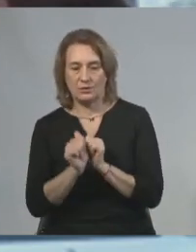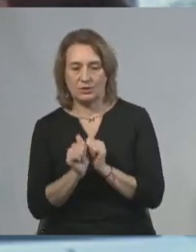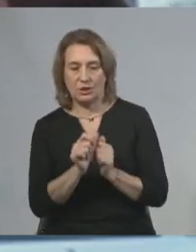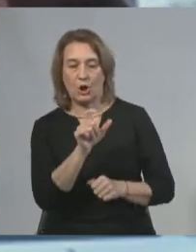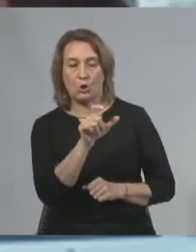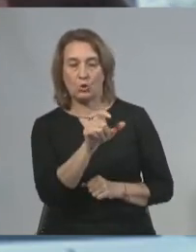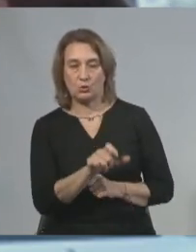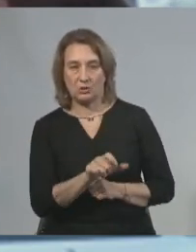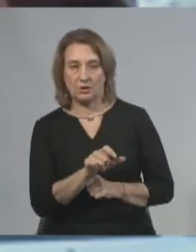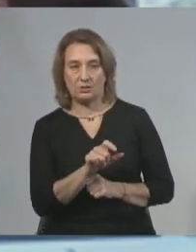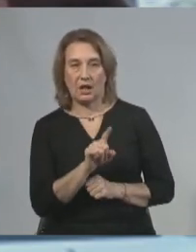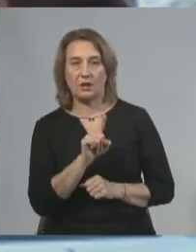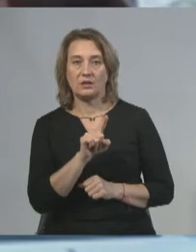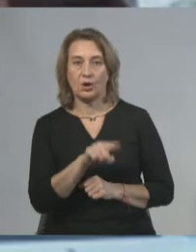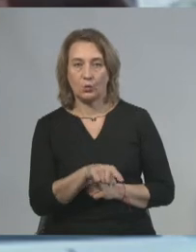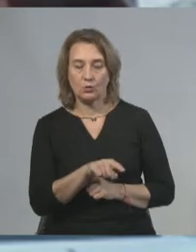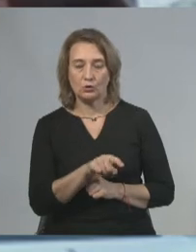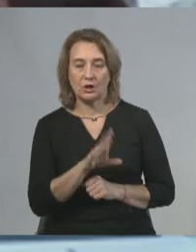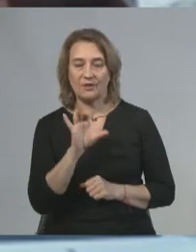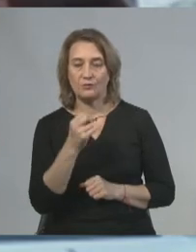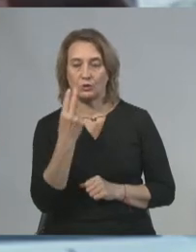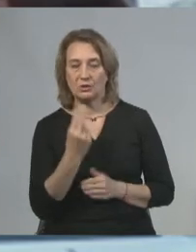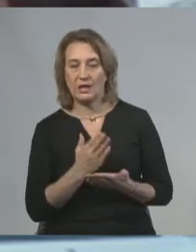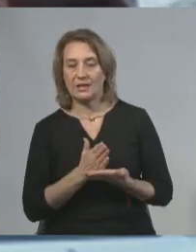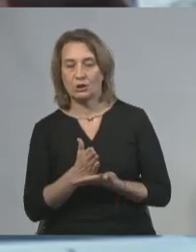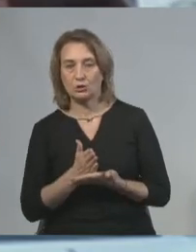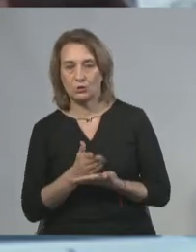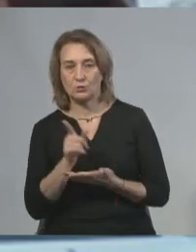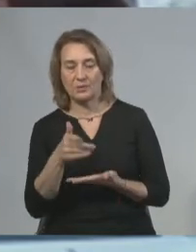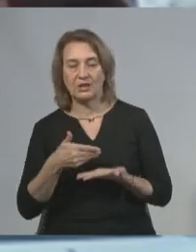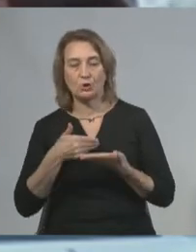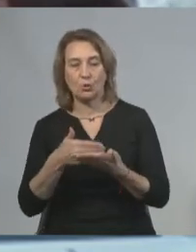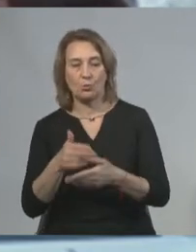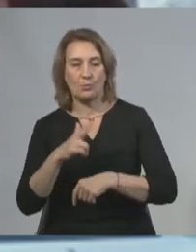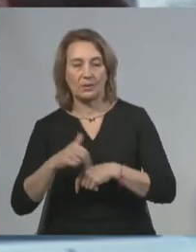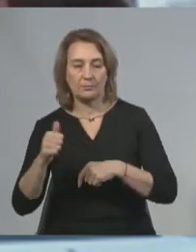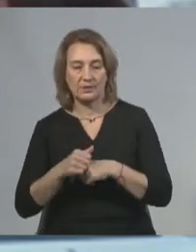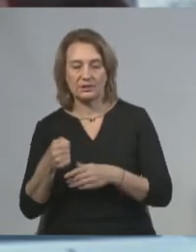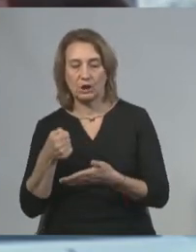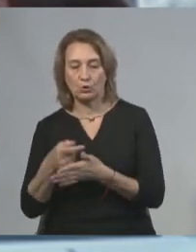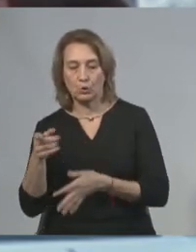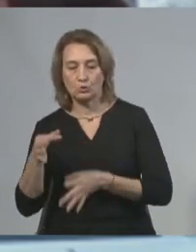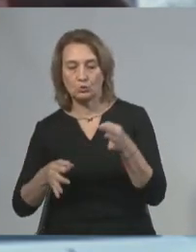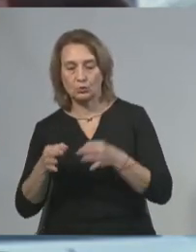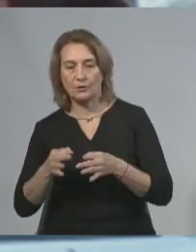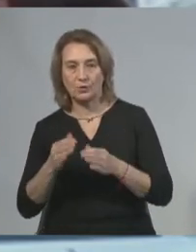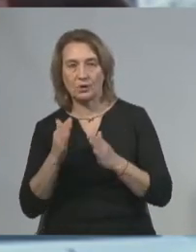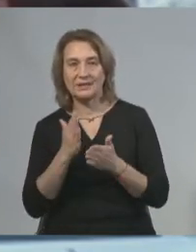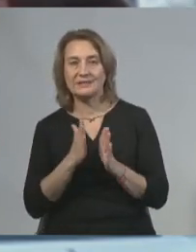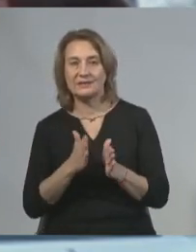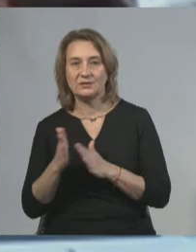services if something comes out differently this is i think the most the most important thing